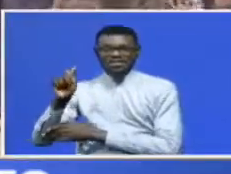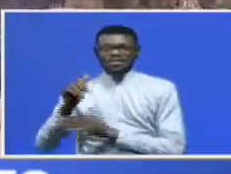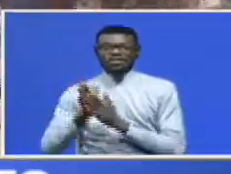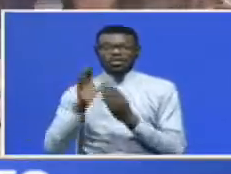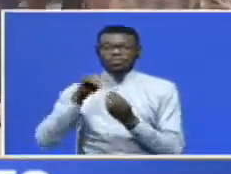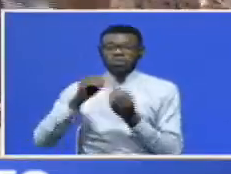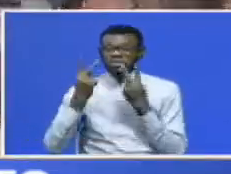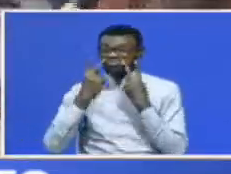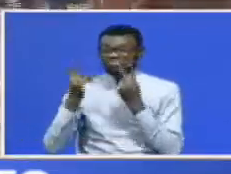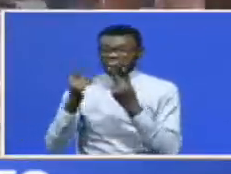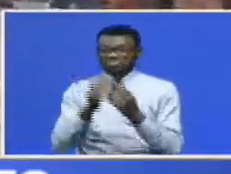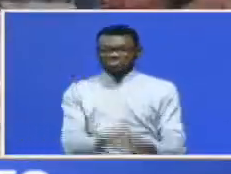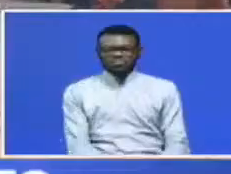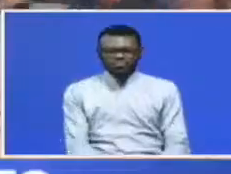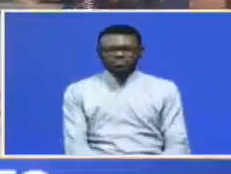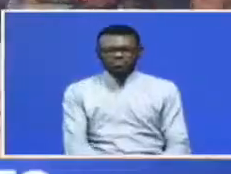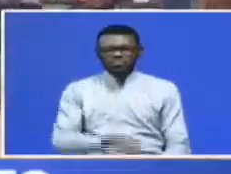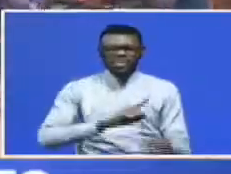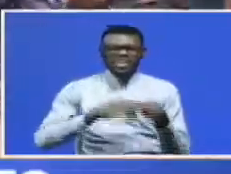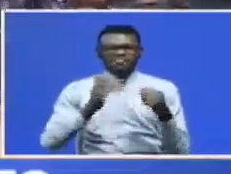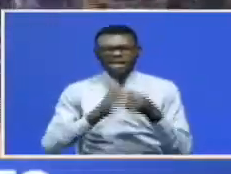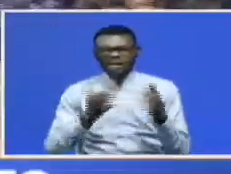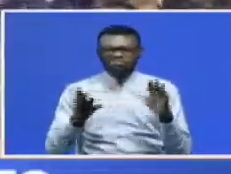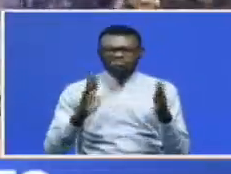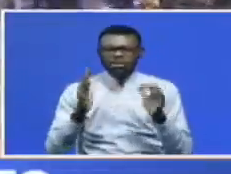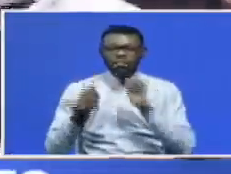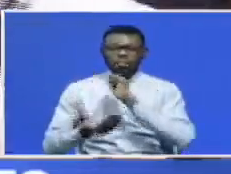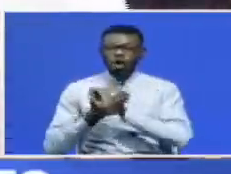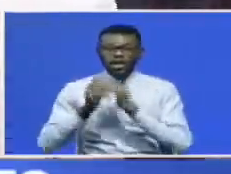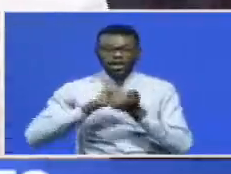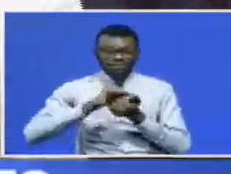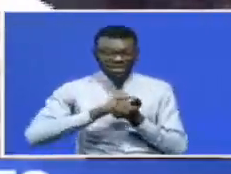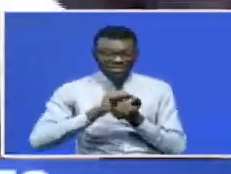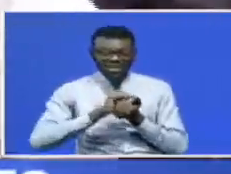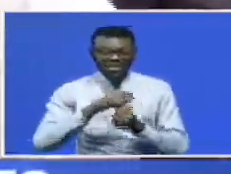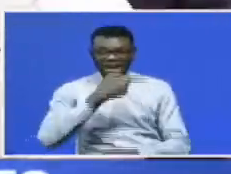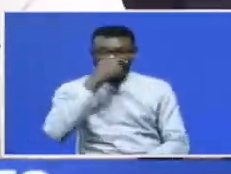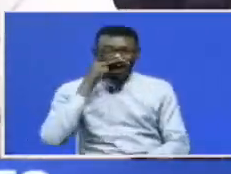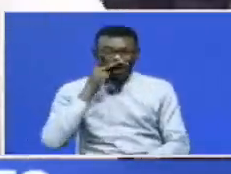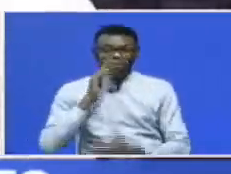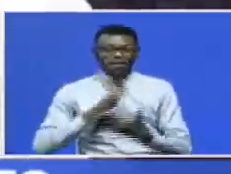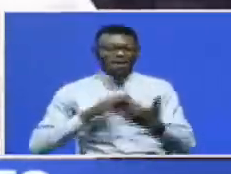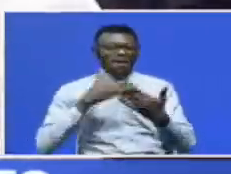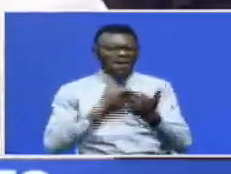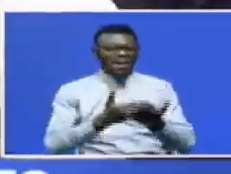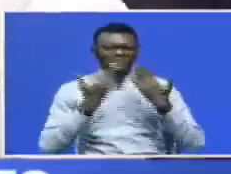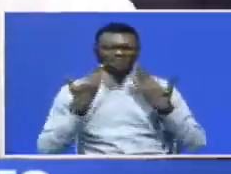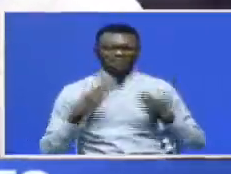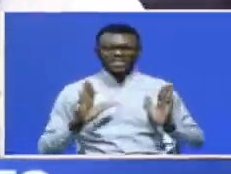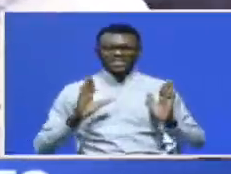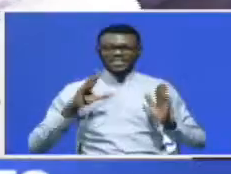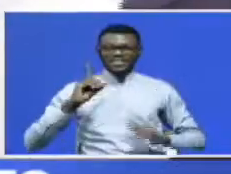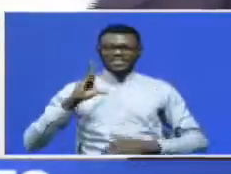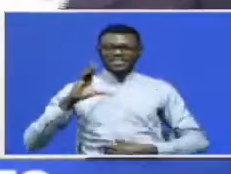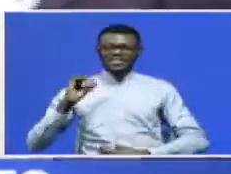A few minutes past 9 Friday morning, Wiper leader Kalonzo Musyoka arrived at the DCI headquarters.